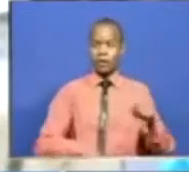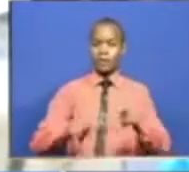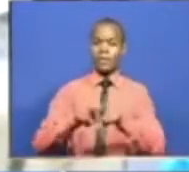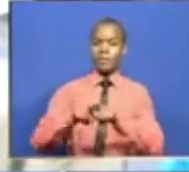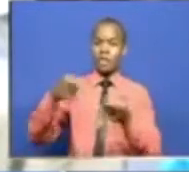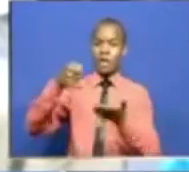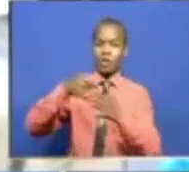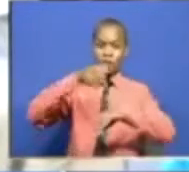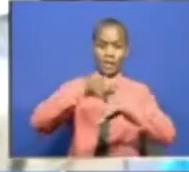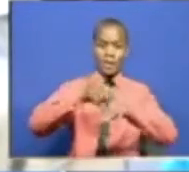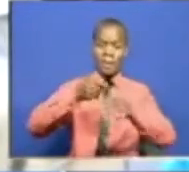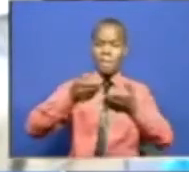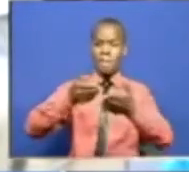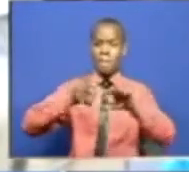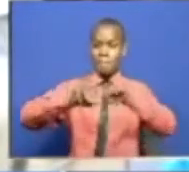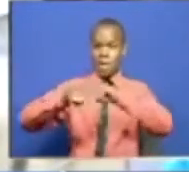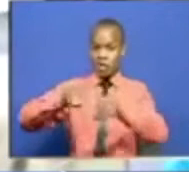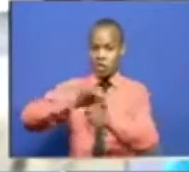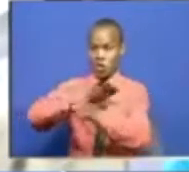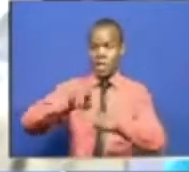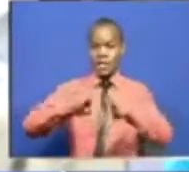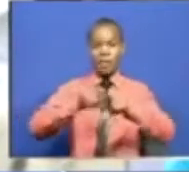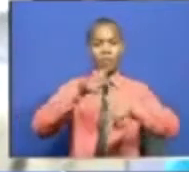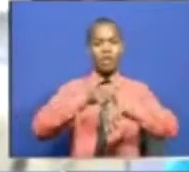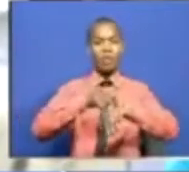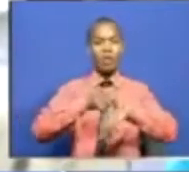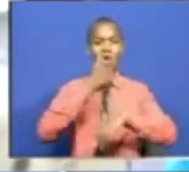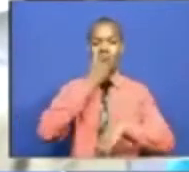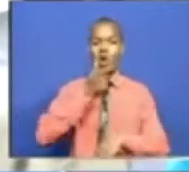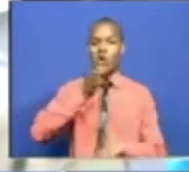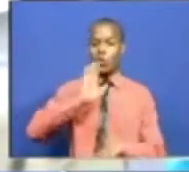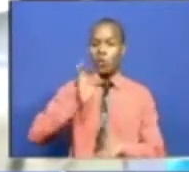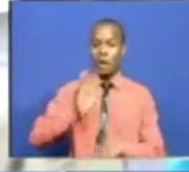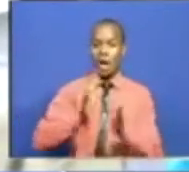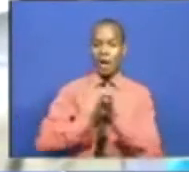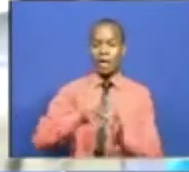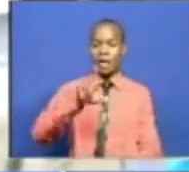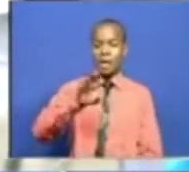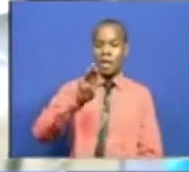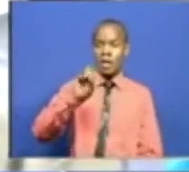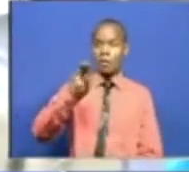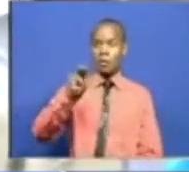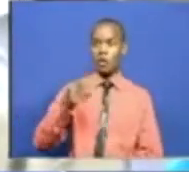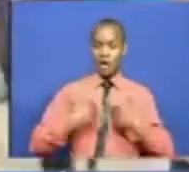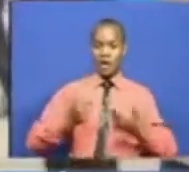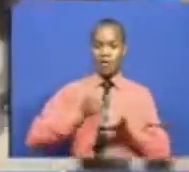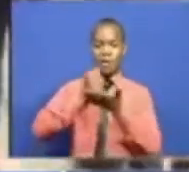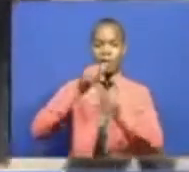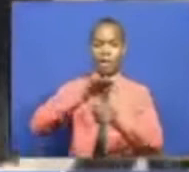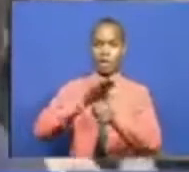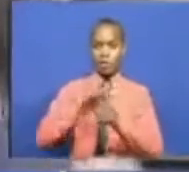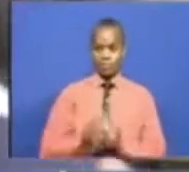the pandemic, and provision of hot water and lemon to learners have also helped a great deal.